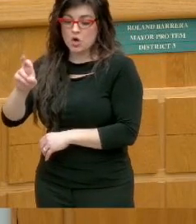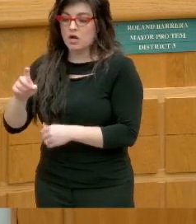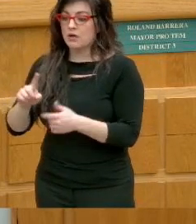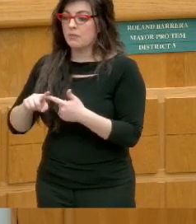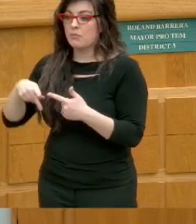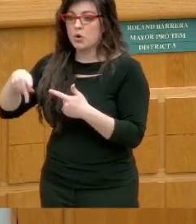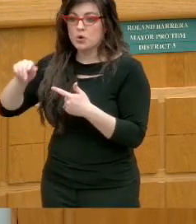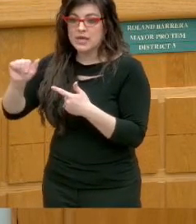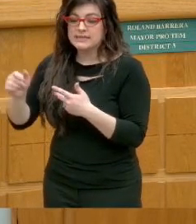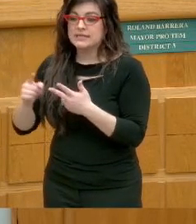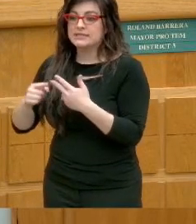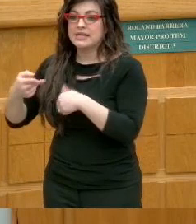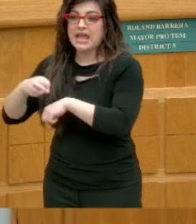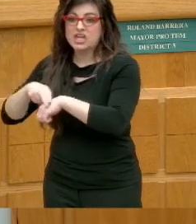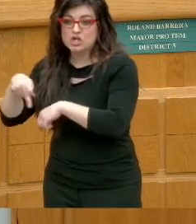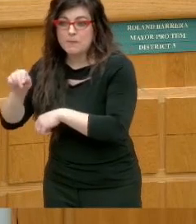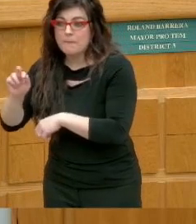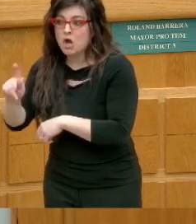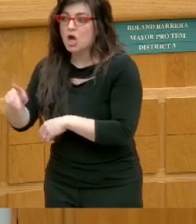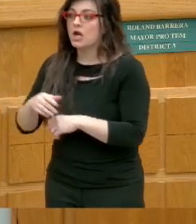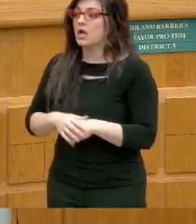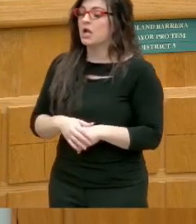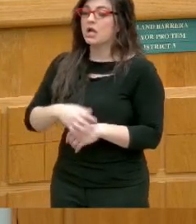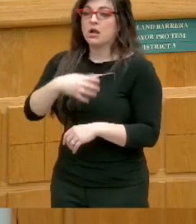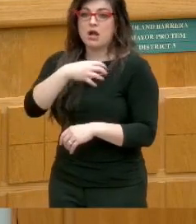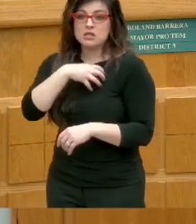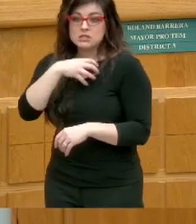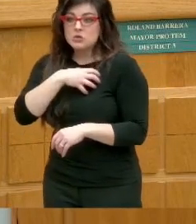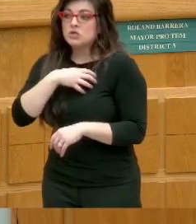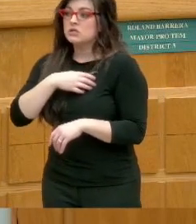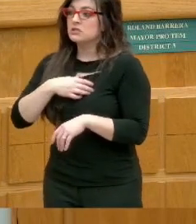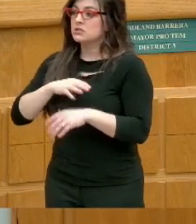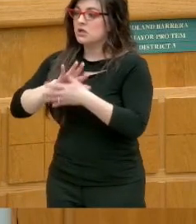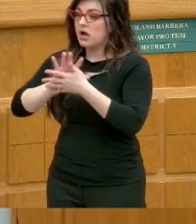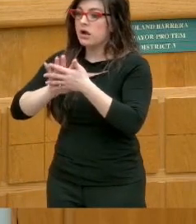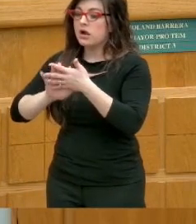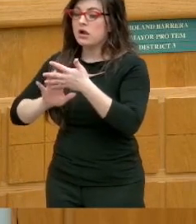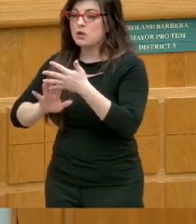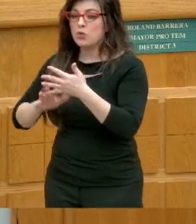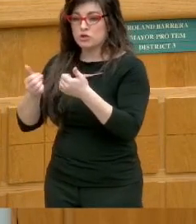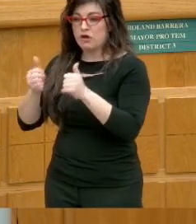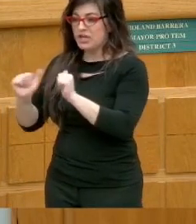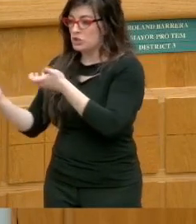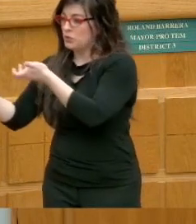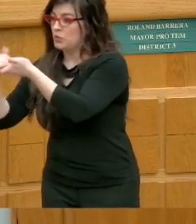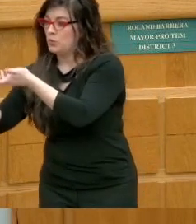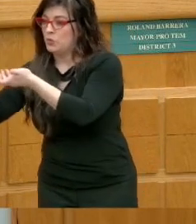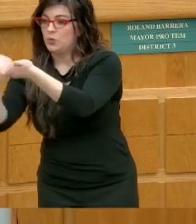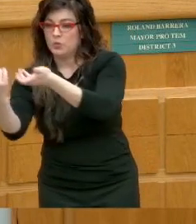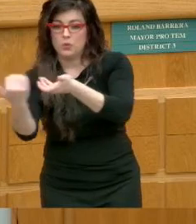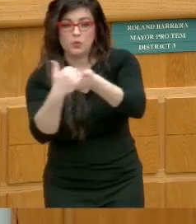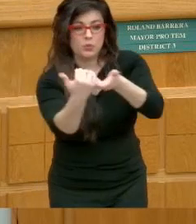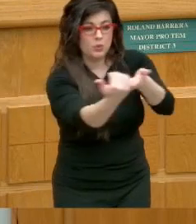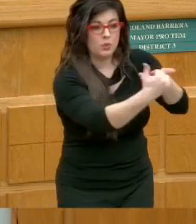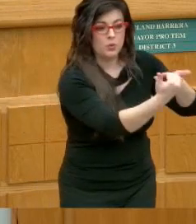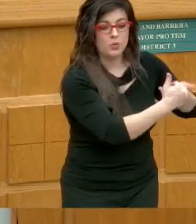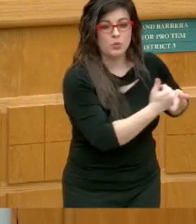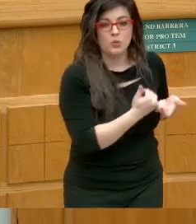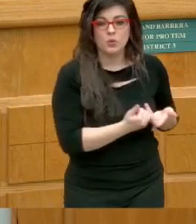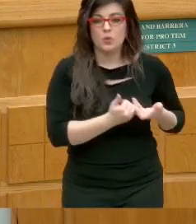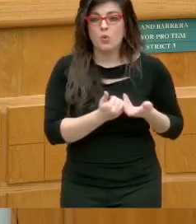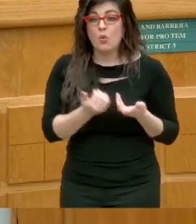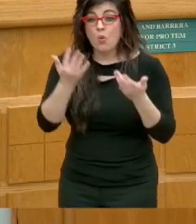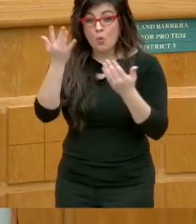Aransas, and talk to the constables out there. Going to visit, Scott's going to reach out to the sheriff. The whole idea is that we need to